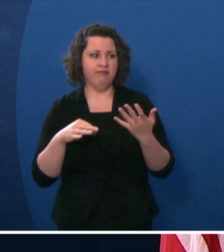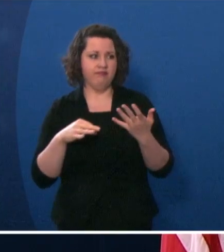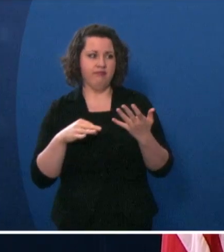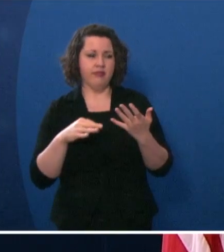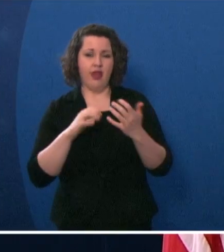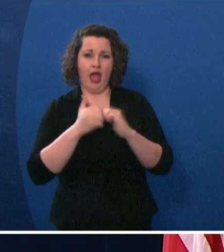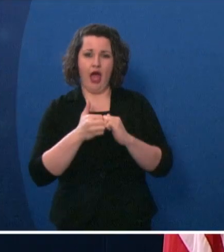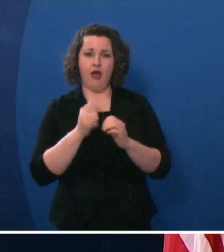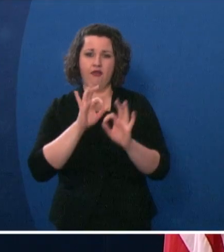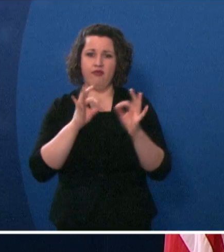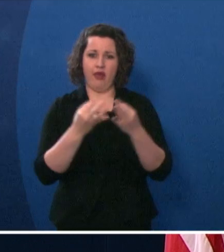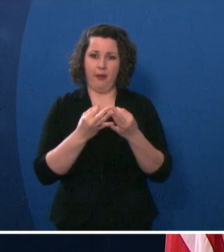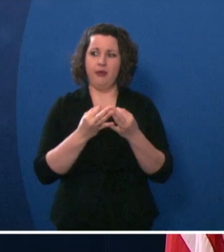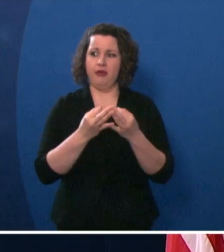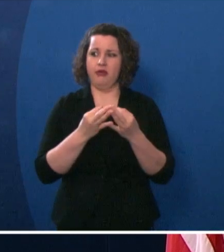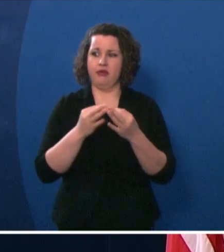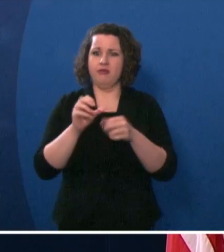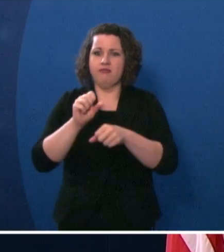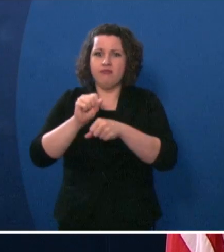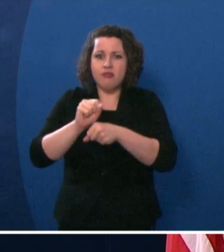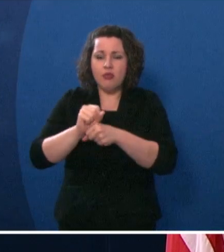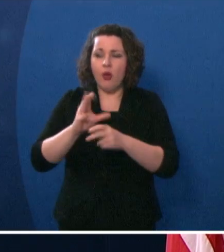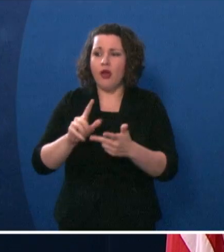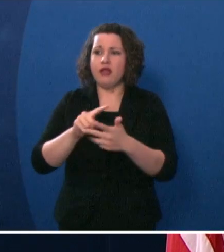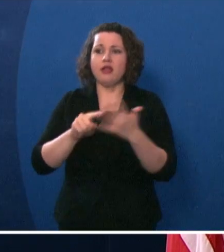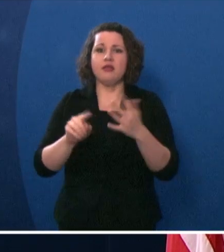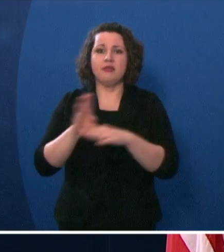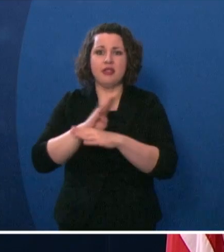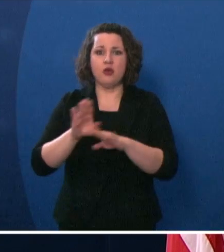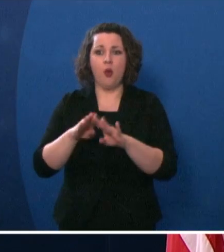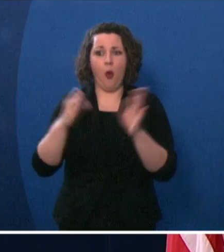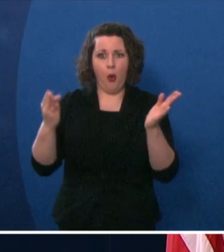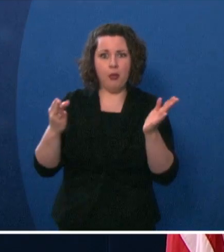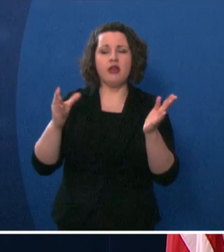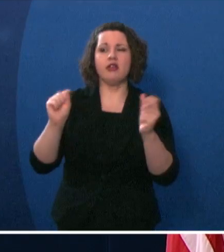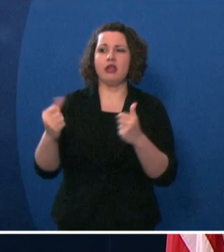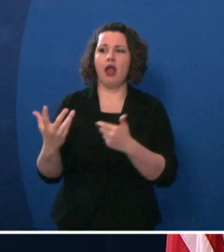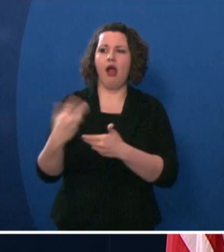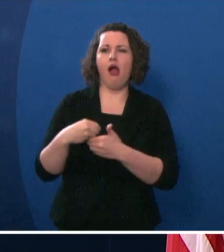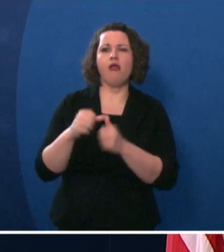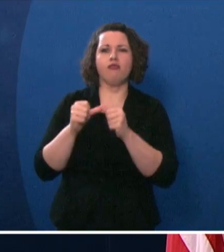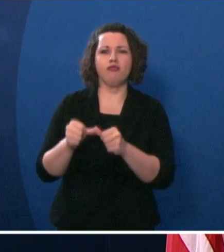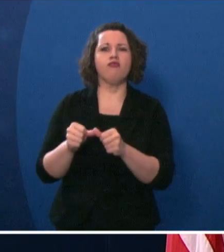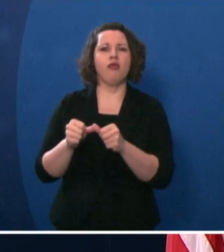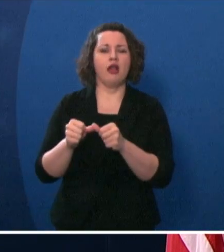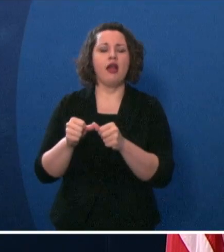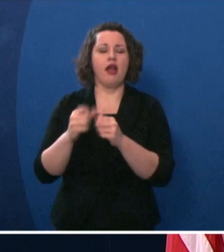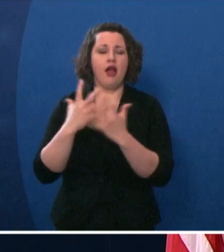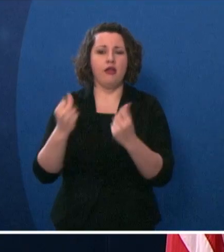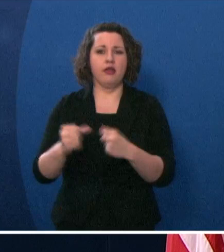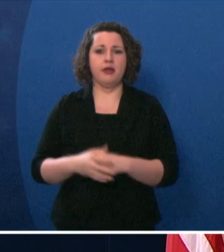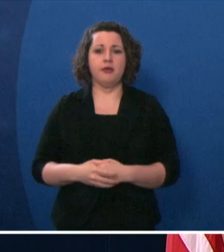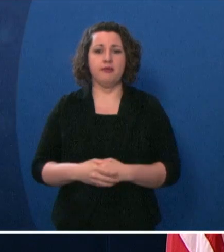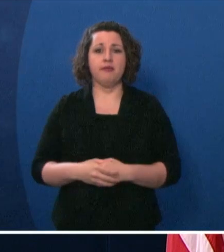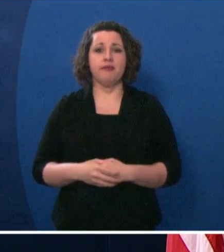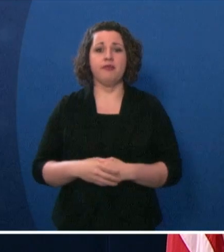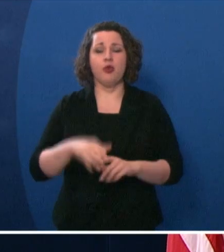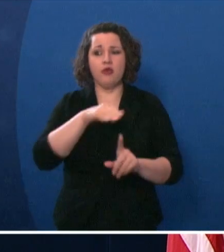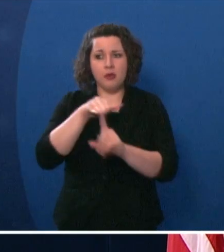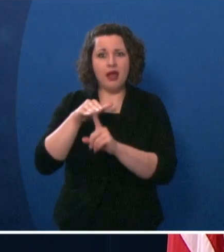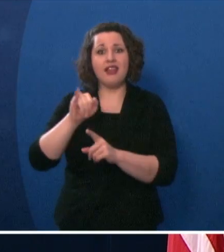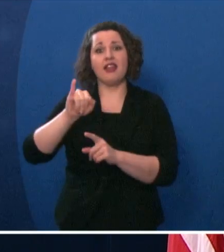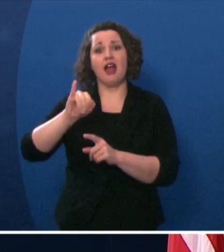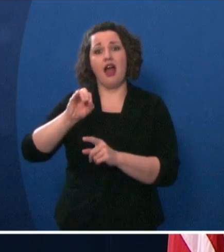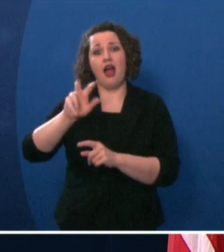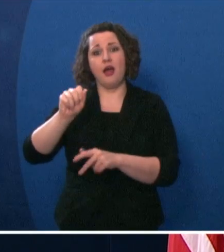their employees healthy as more businesses open in the next week. As we have continually reminded, Iowans that are over 65 or